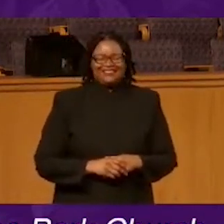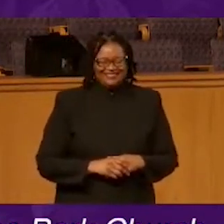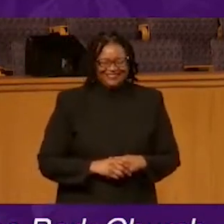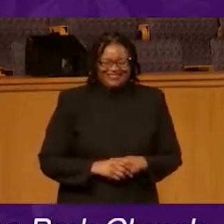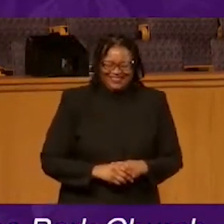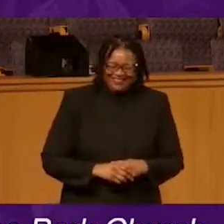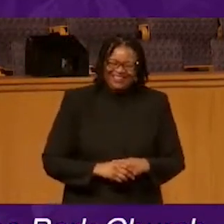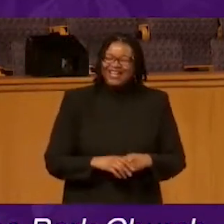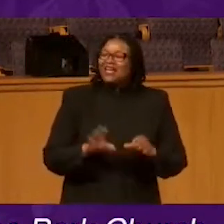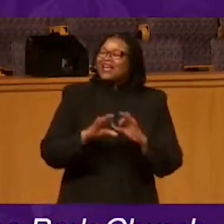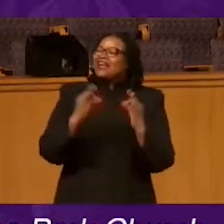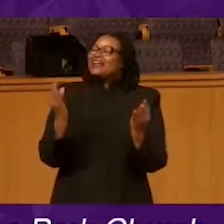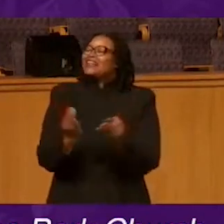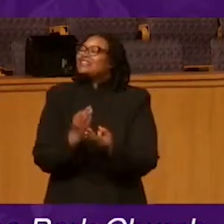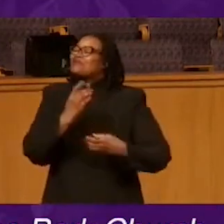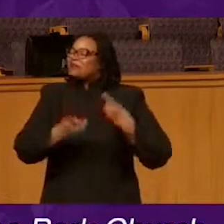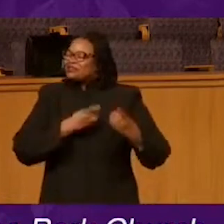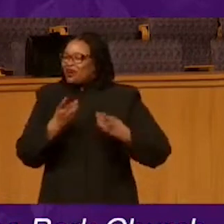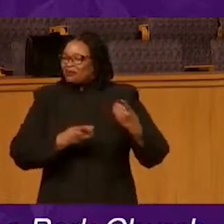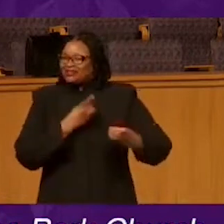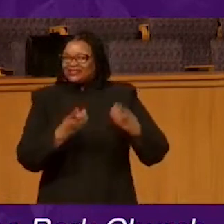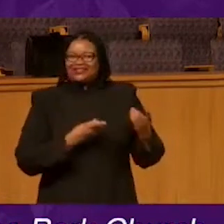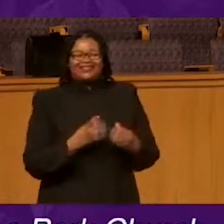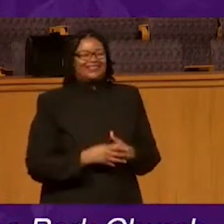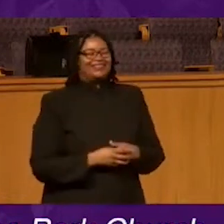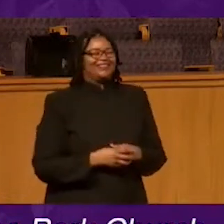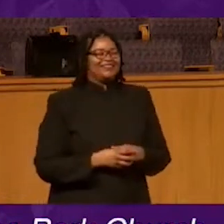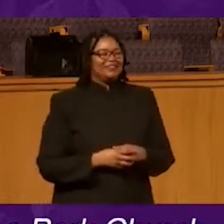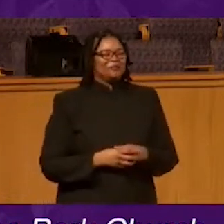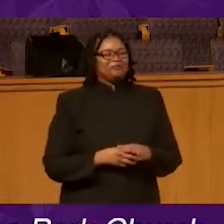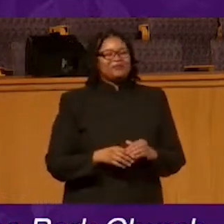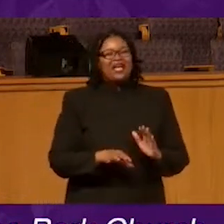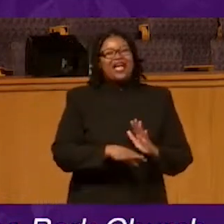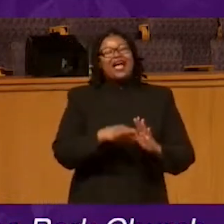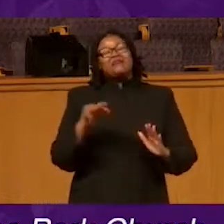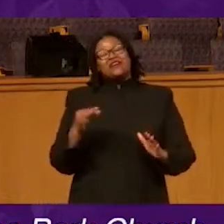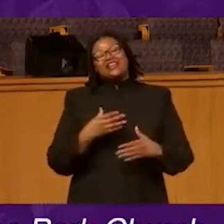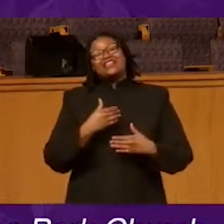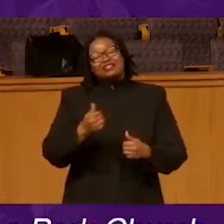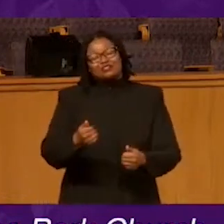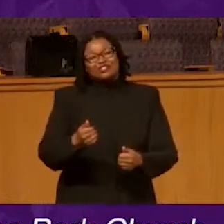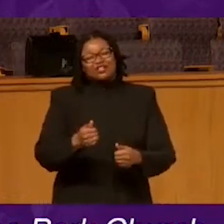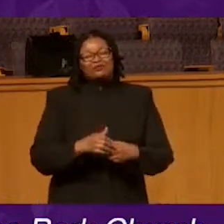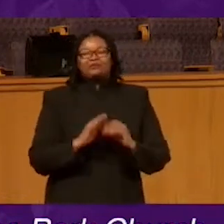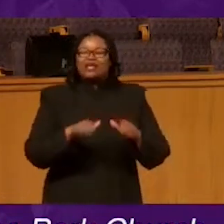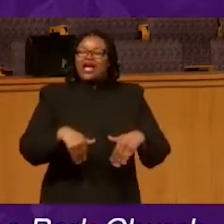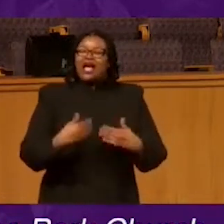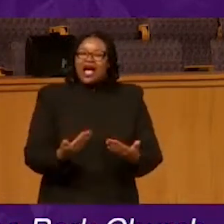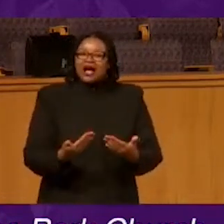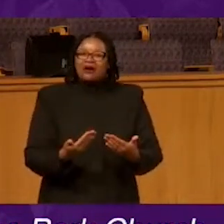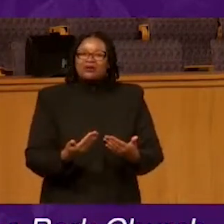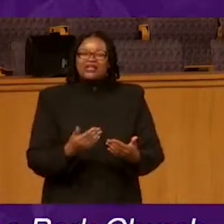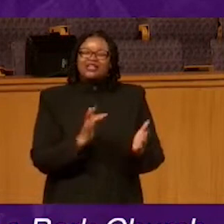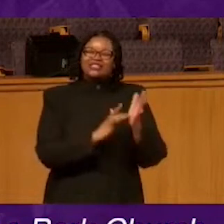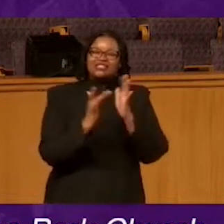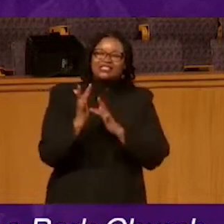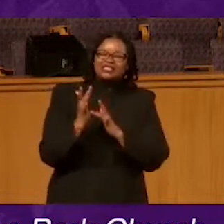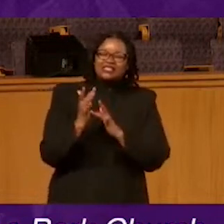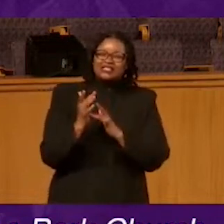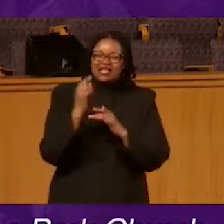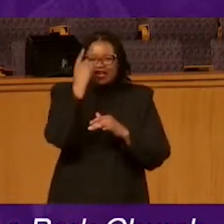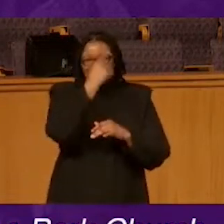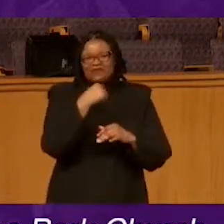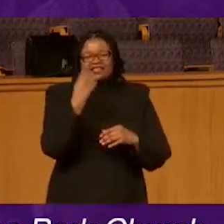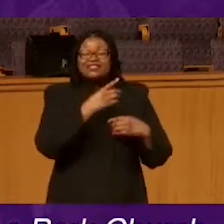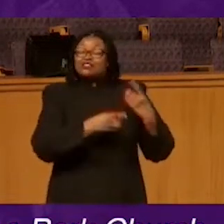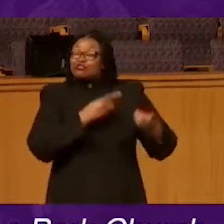That's family drama. I find it interesting how Jesus deals with the drama in his